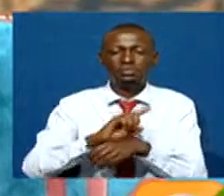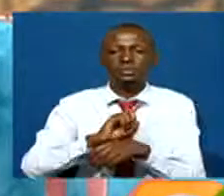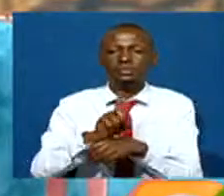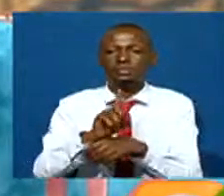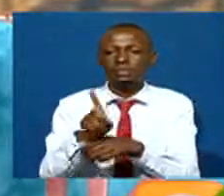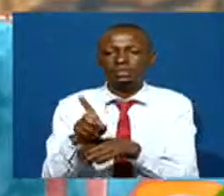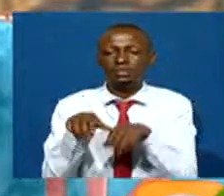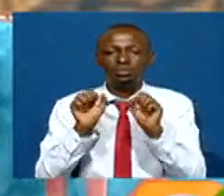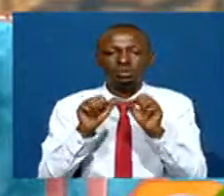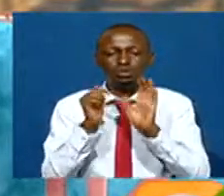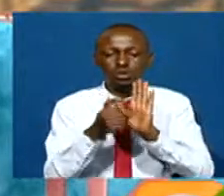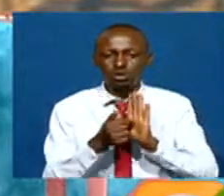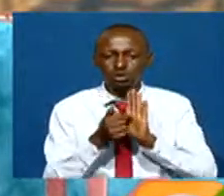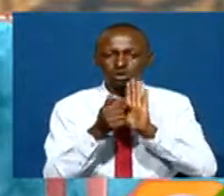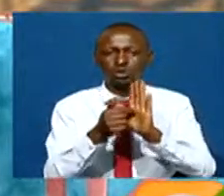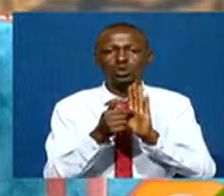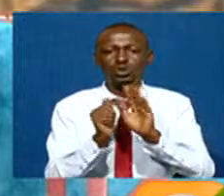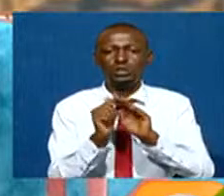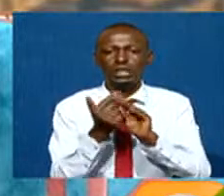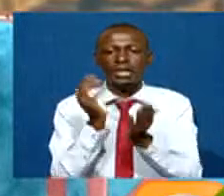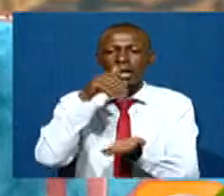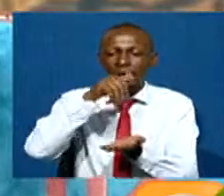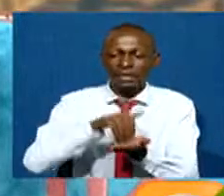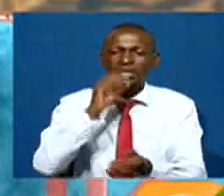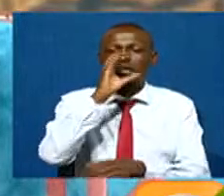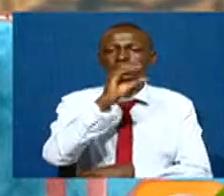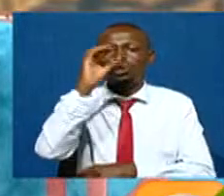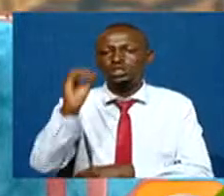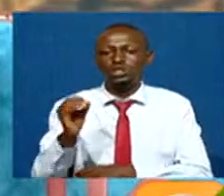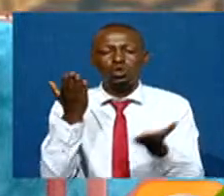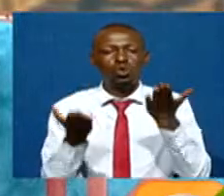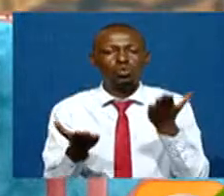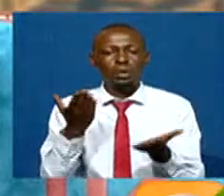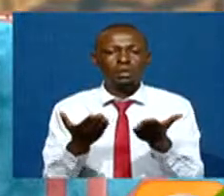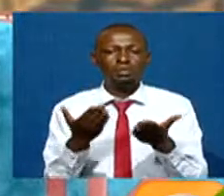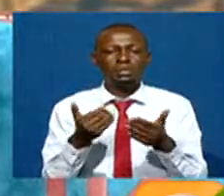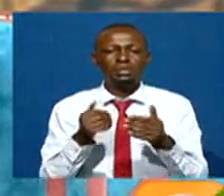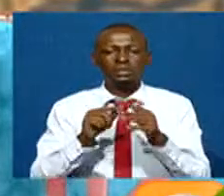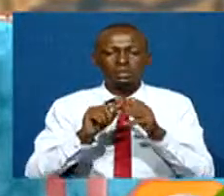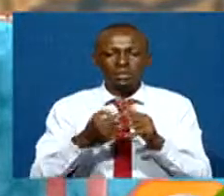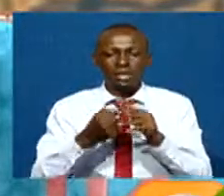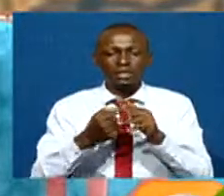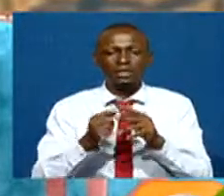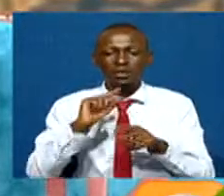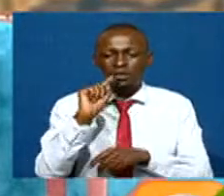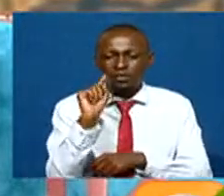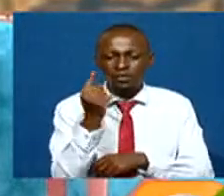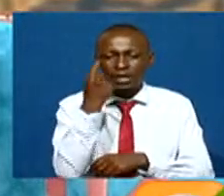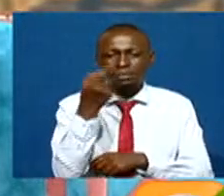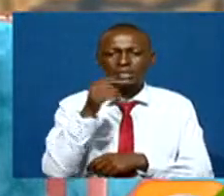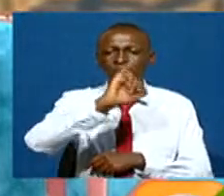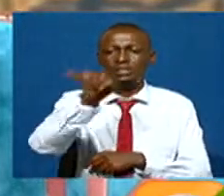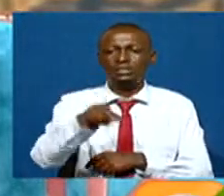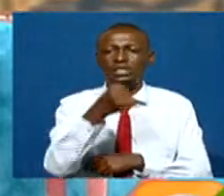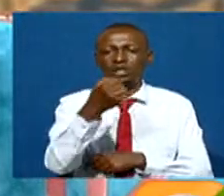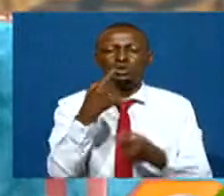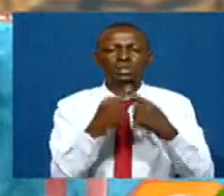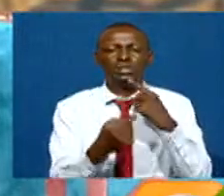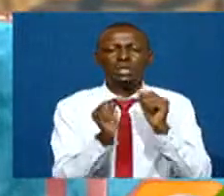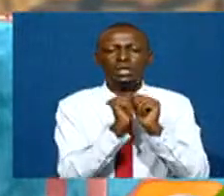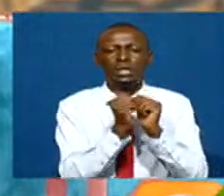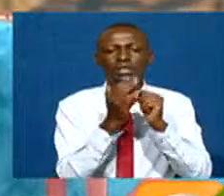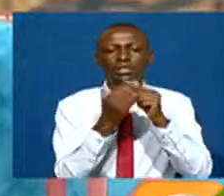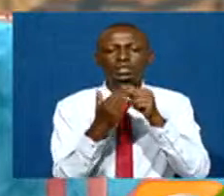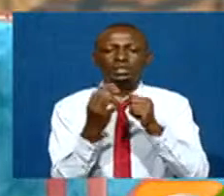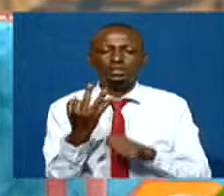it would appear like it has gone back to 00, or it has gone back to 1st January 1993. And of course,